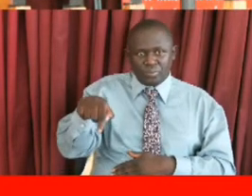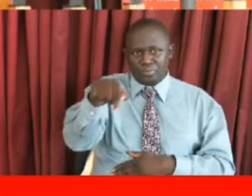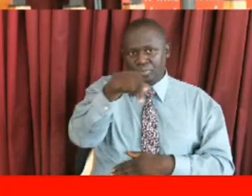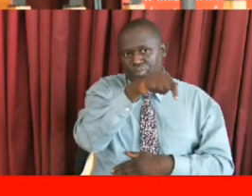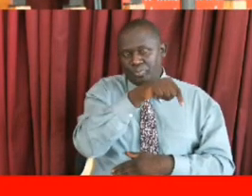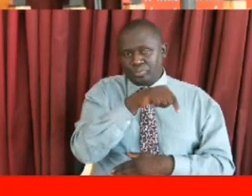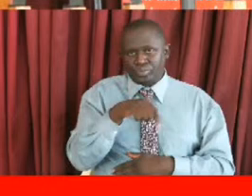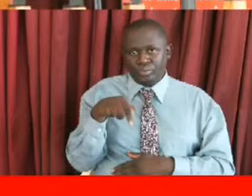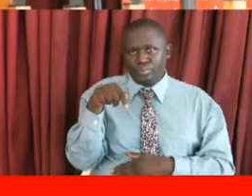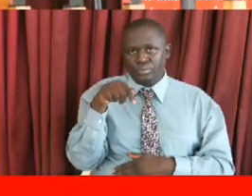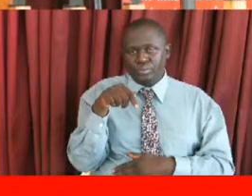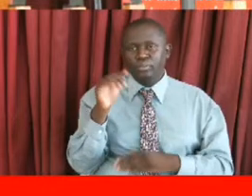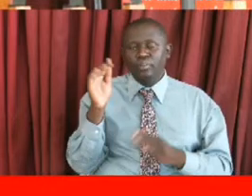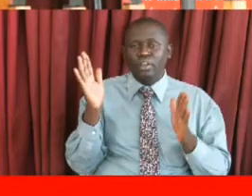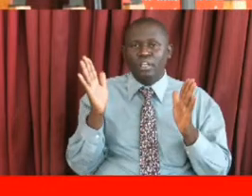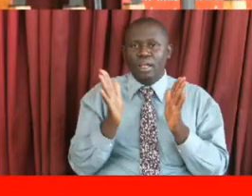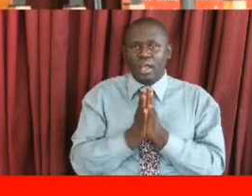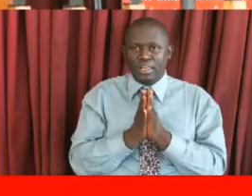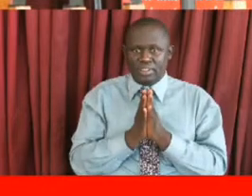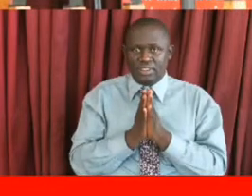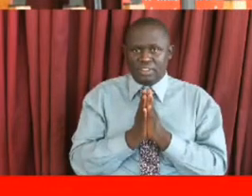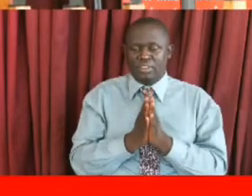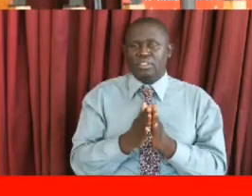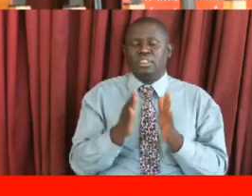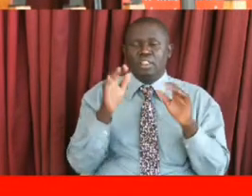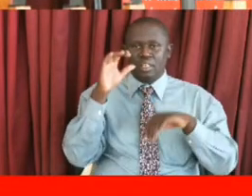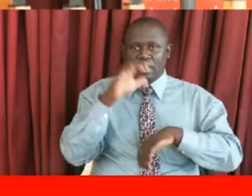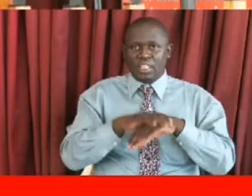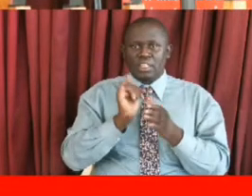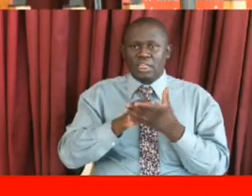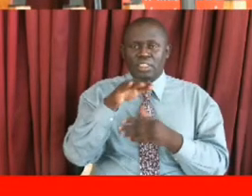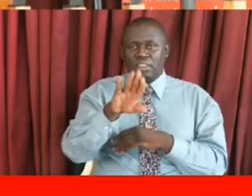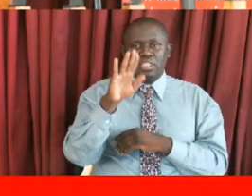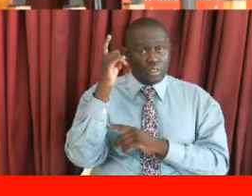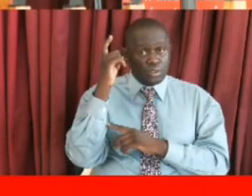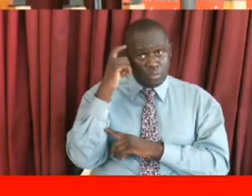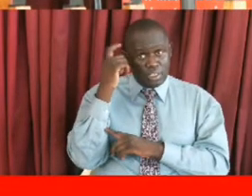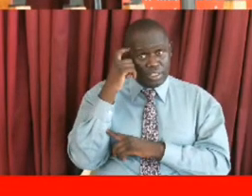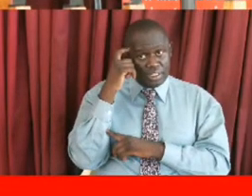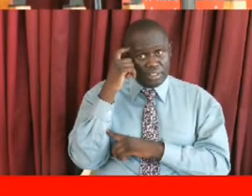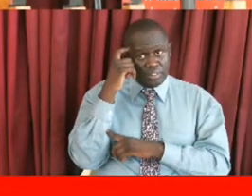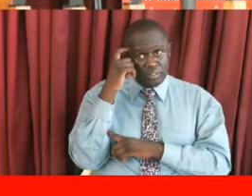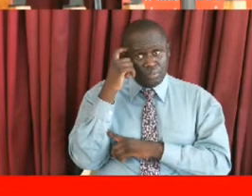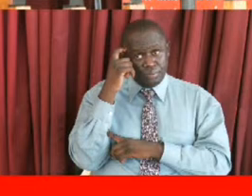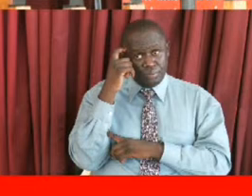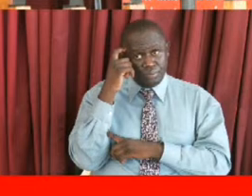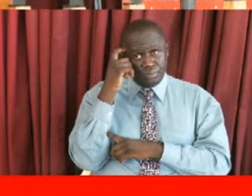Us and get that in your mind